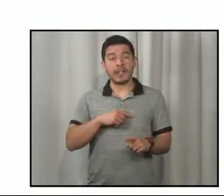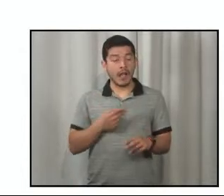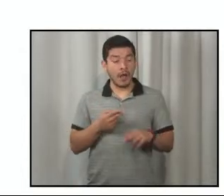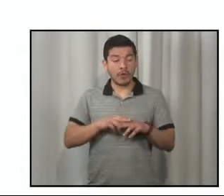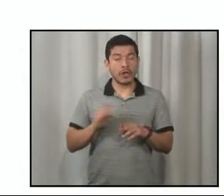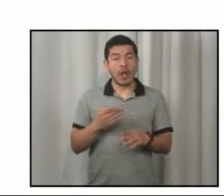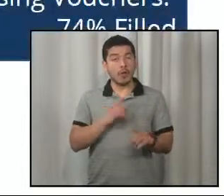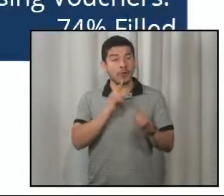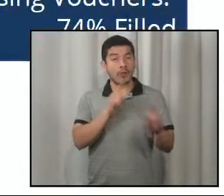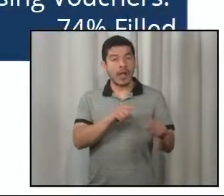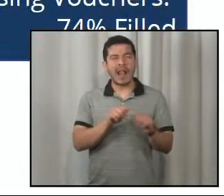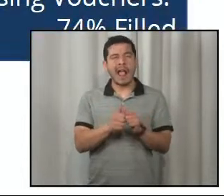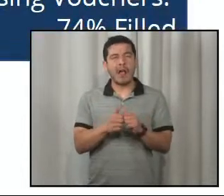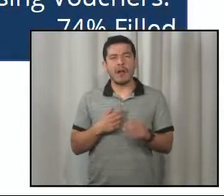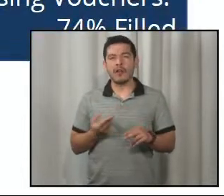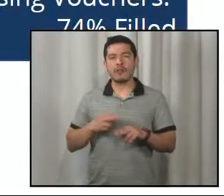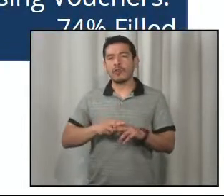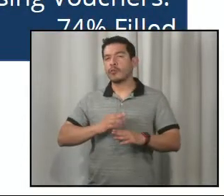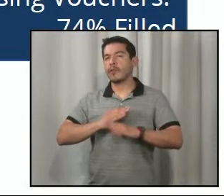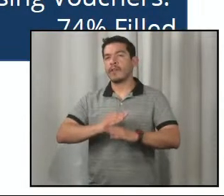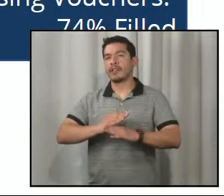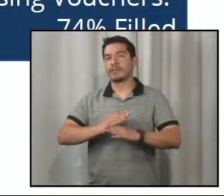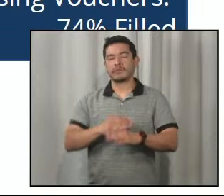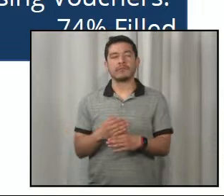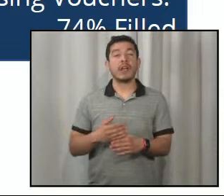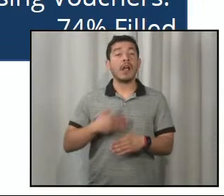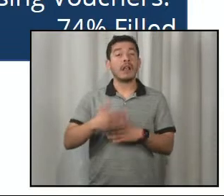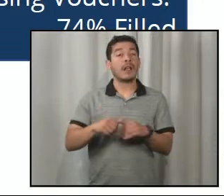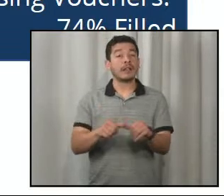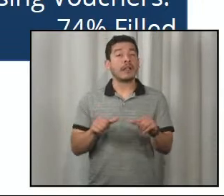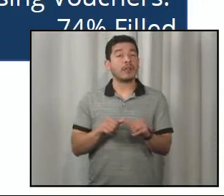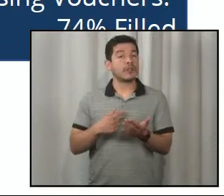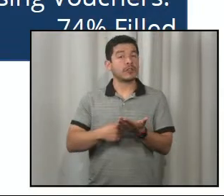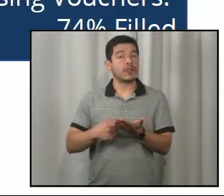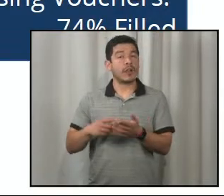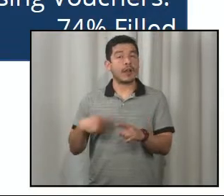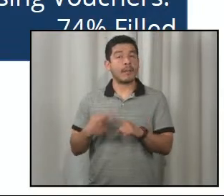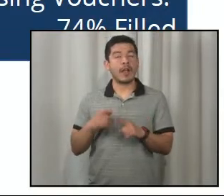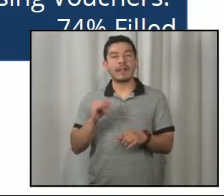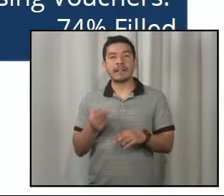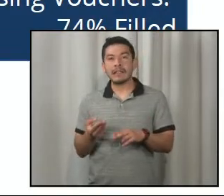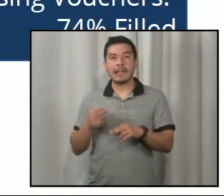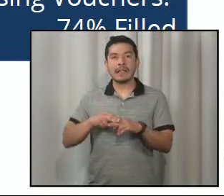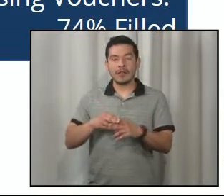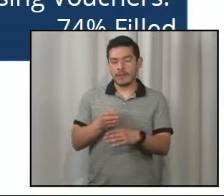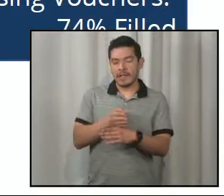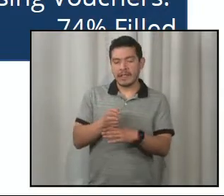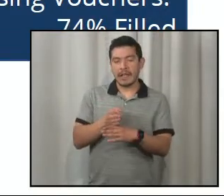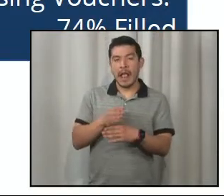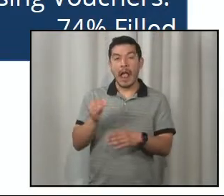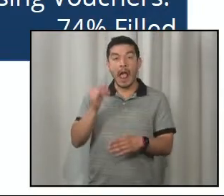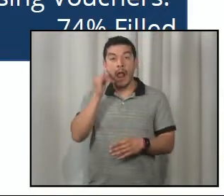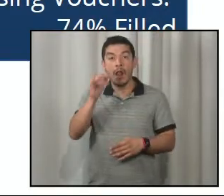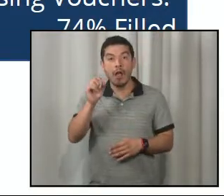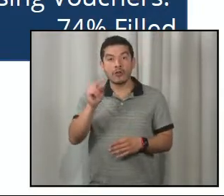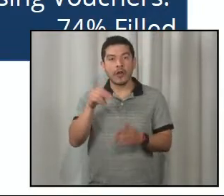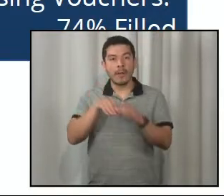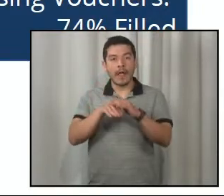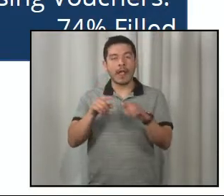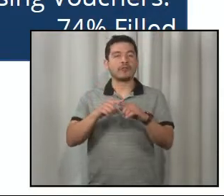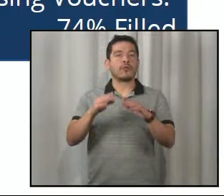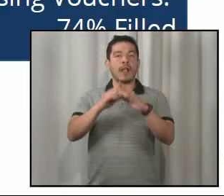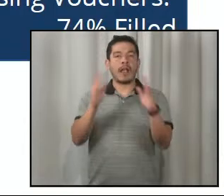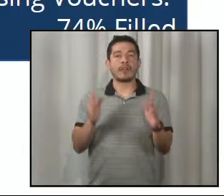increase prevention? The next area that we talk about is increasing interim and long-term access to housing. It's all